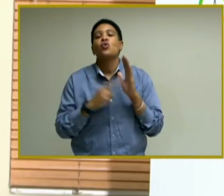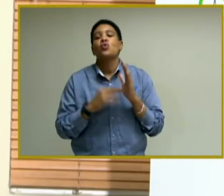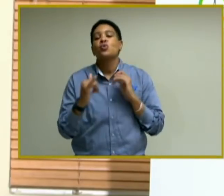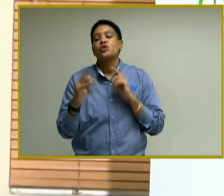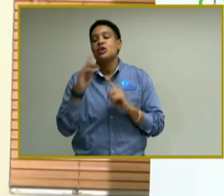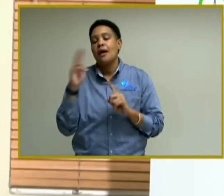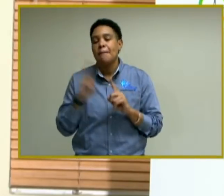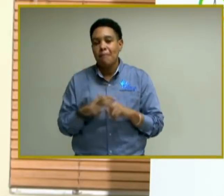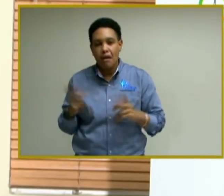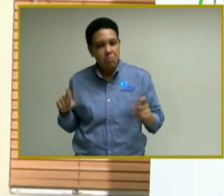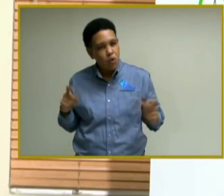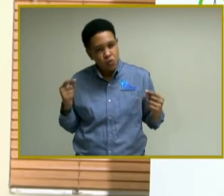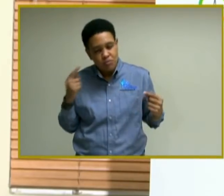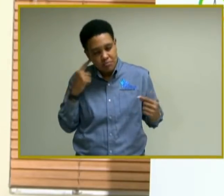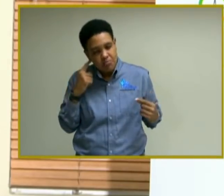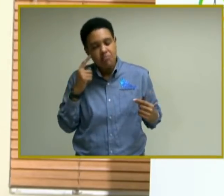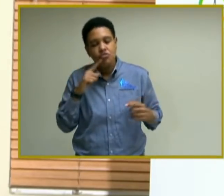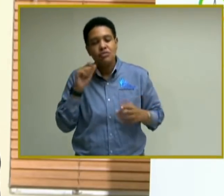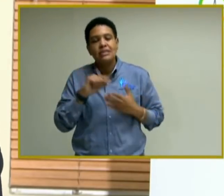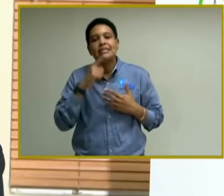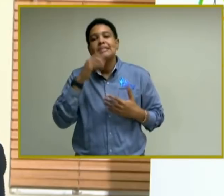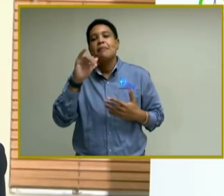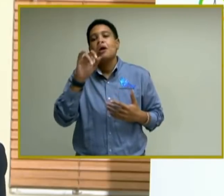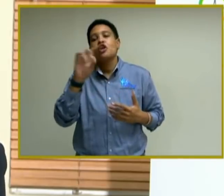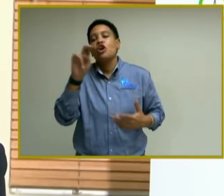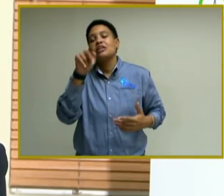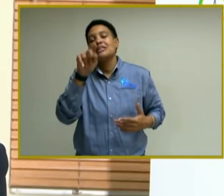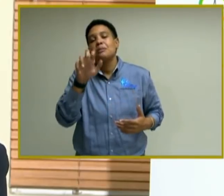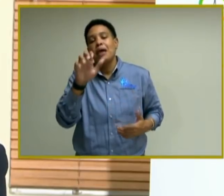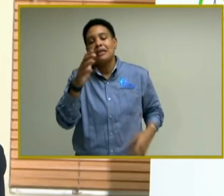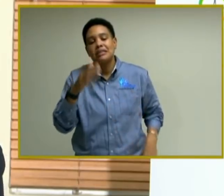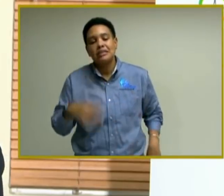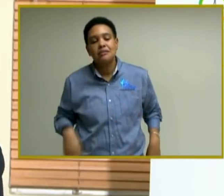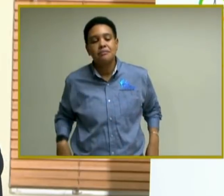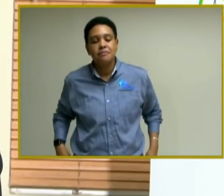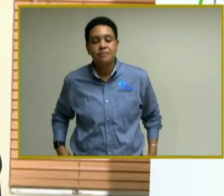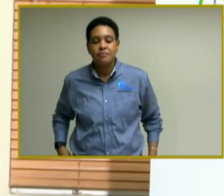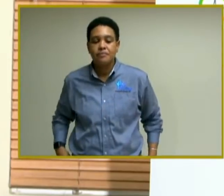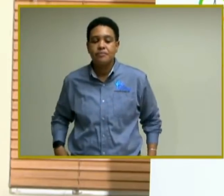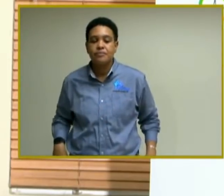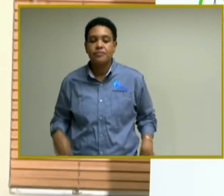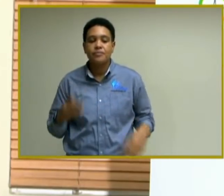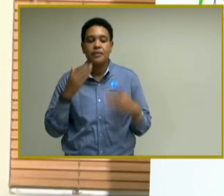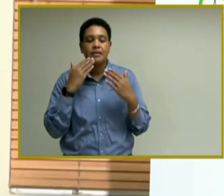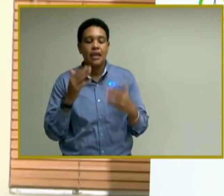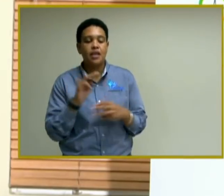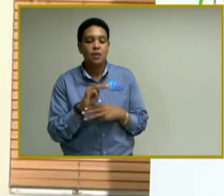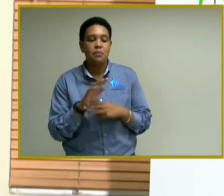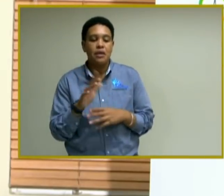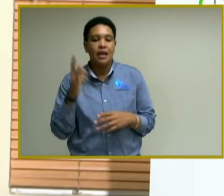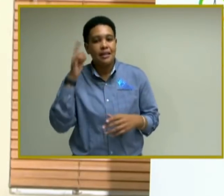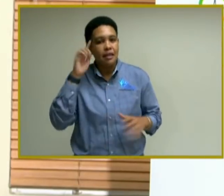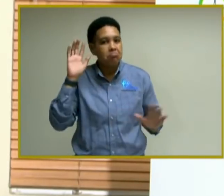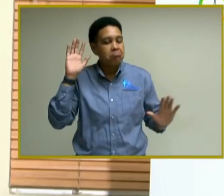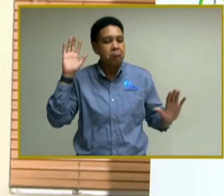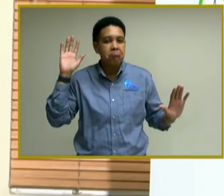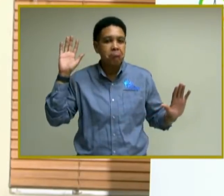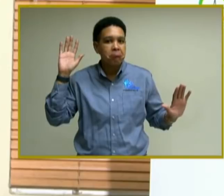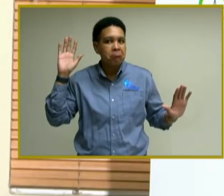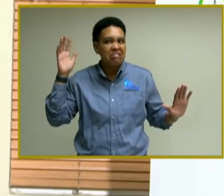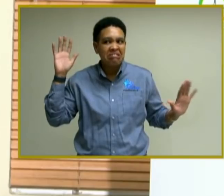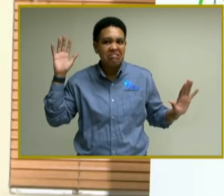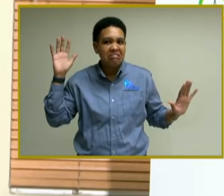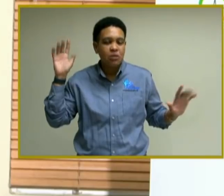apply, as said by Dr. Spence. All right, thank you very much, Minister. I think those are all the questions that we